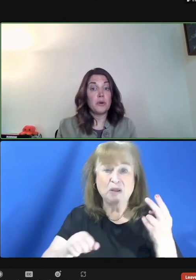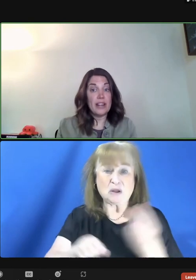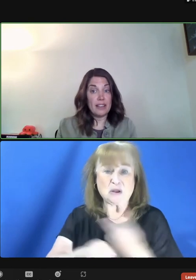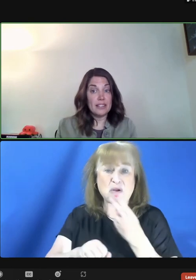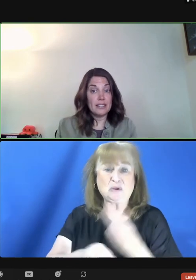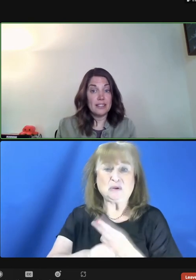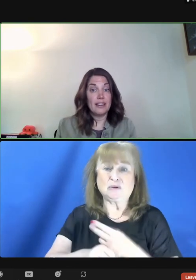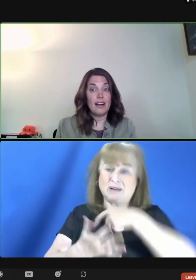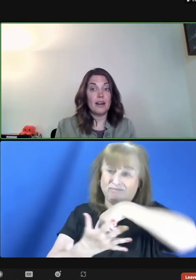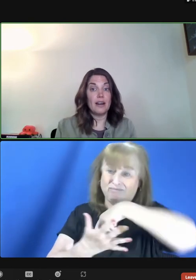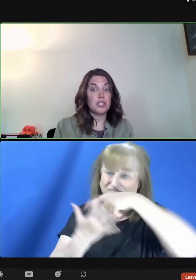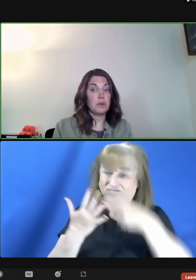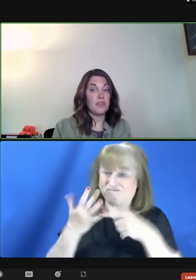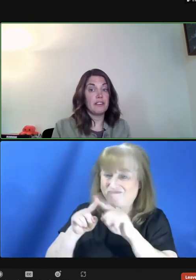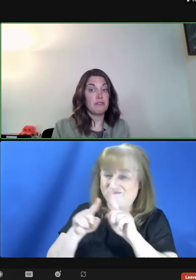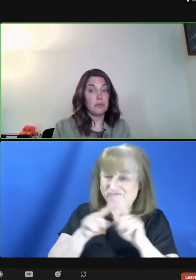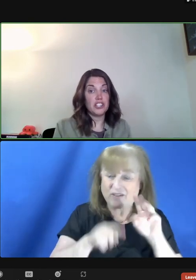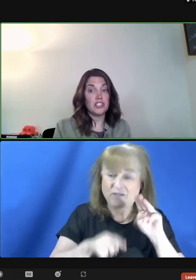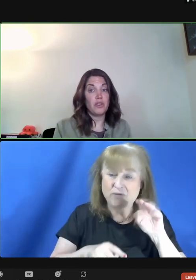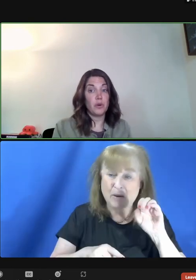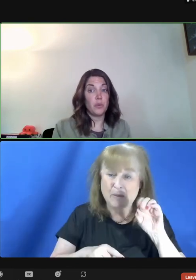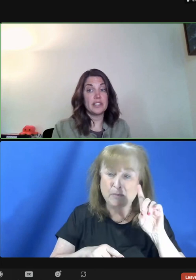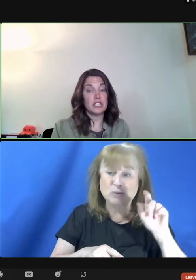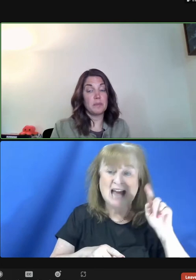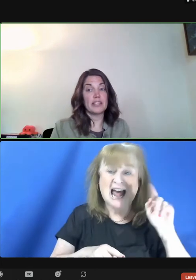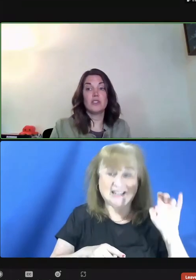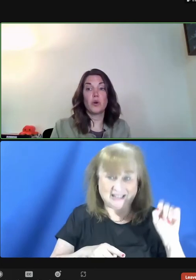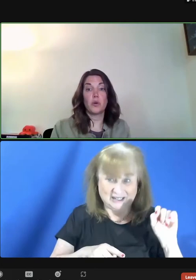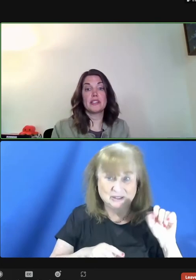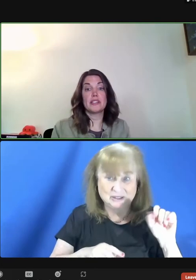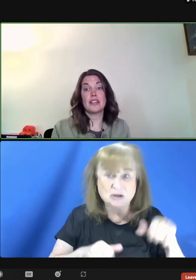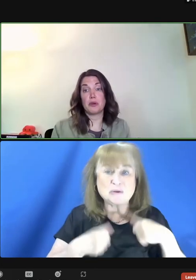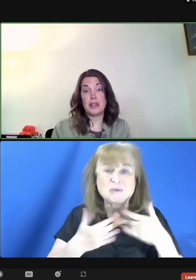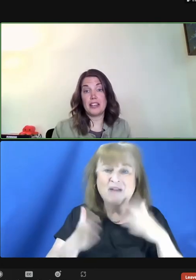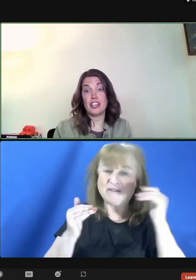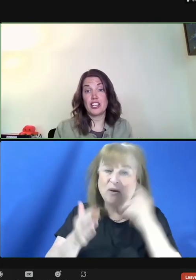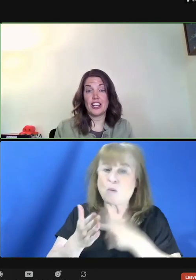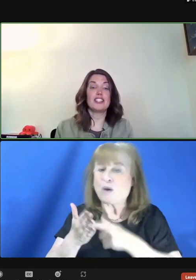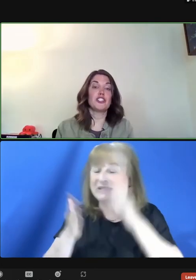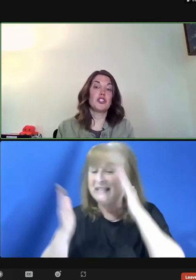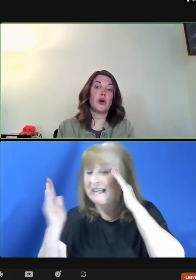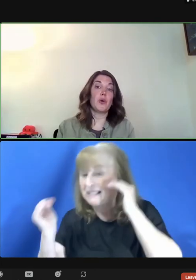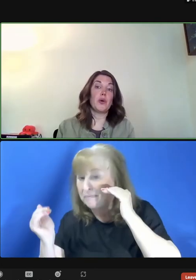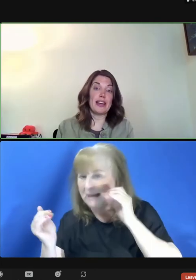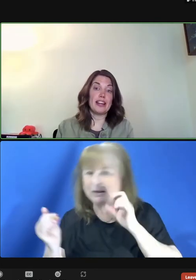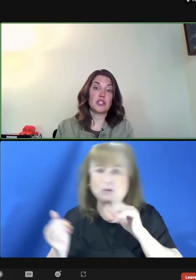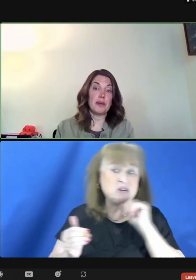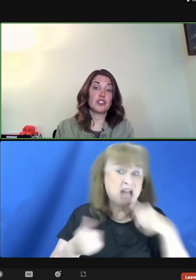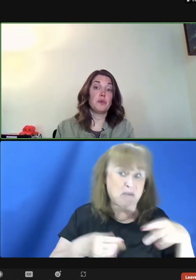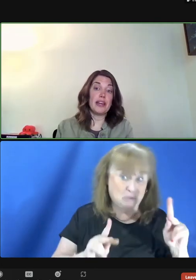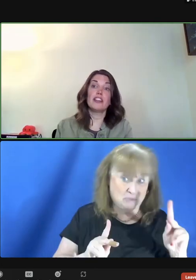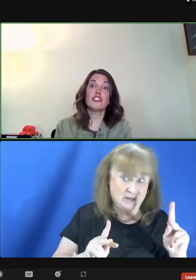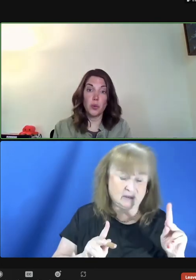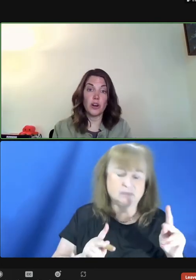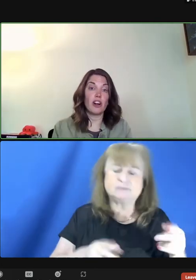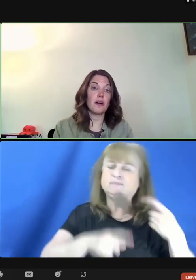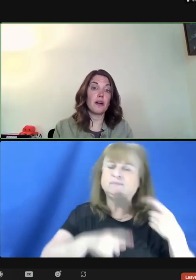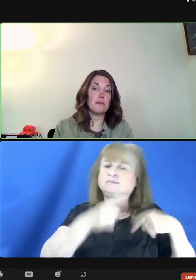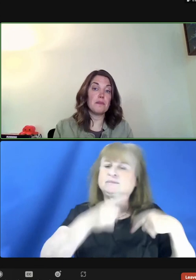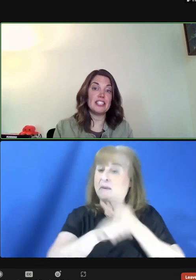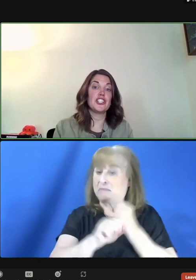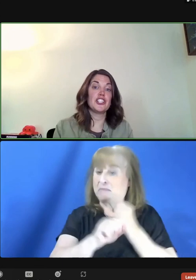Utilize multiple modalities to provide information on what is expected or what is not permitted, right? So again, it's going back to